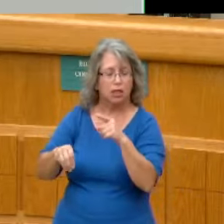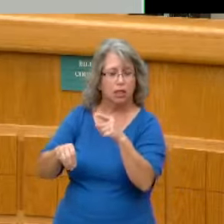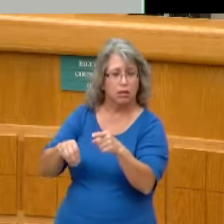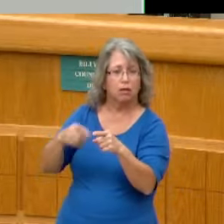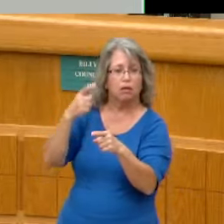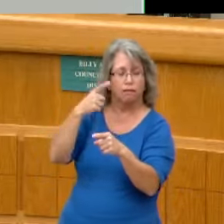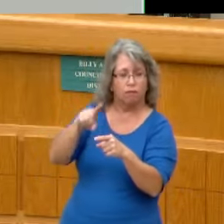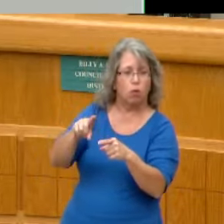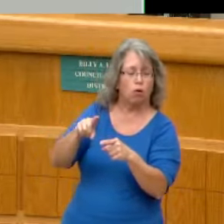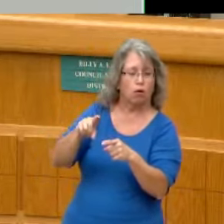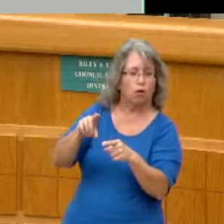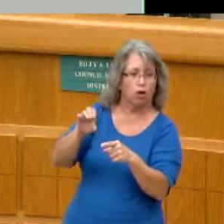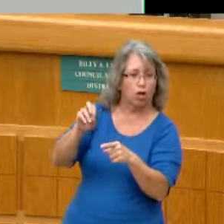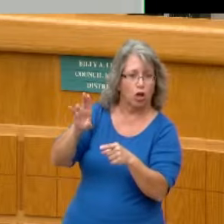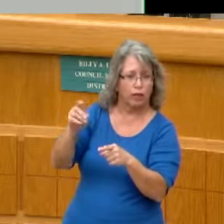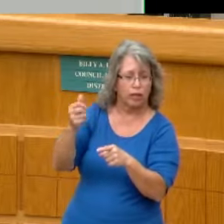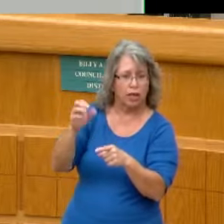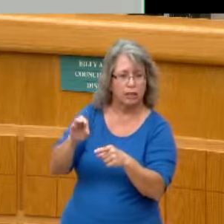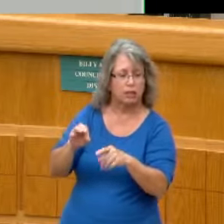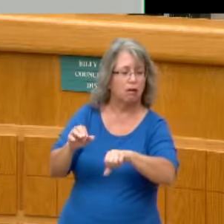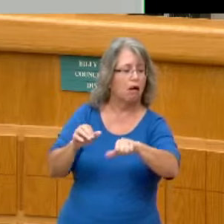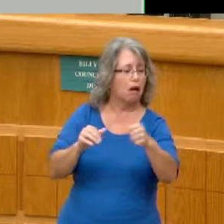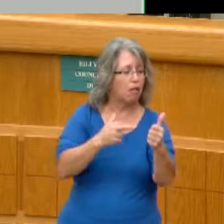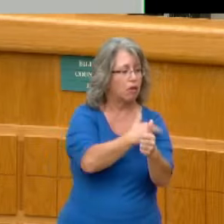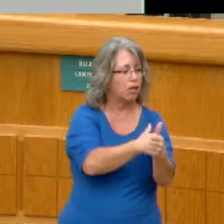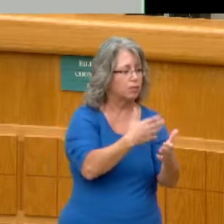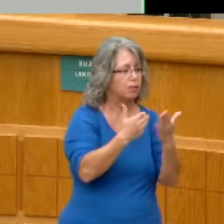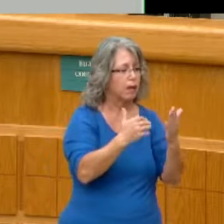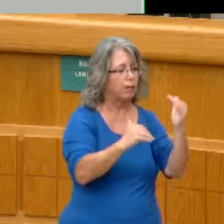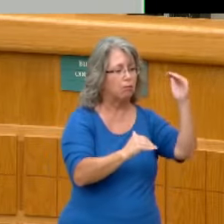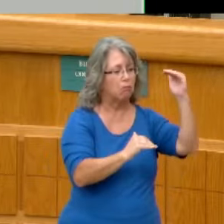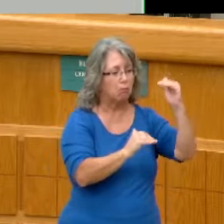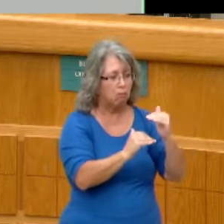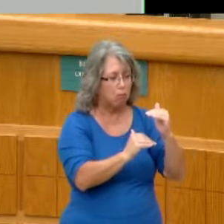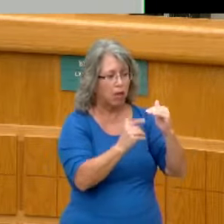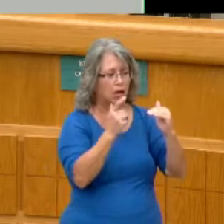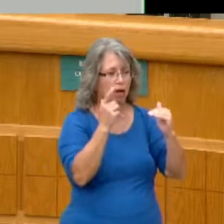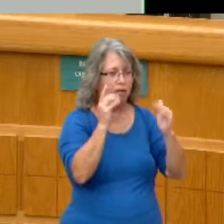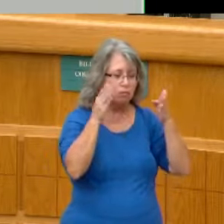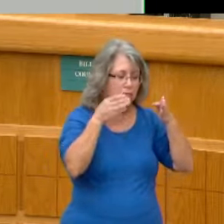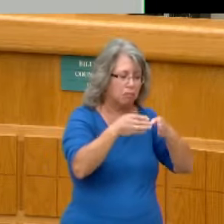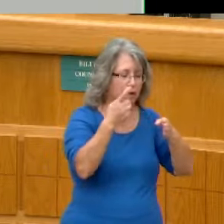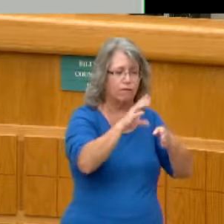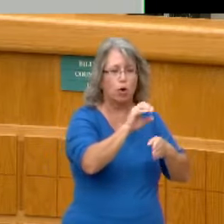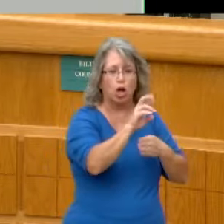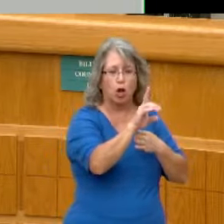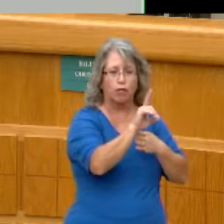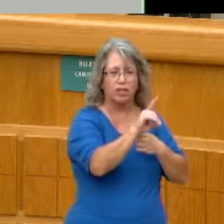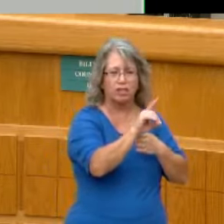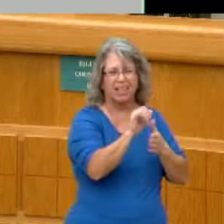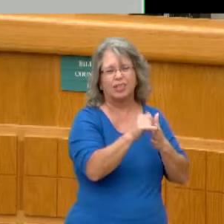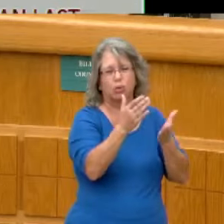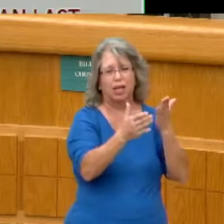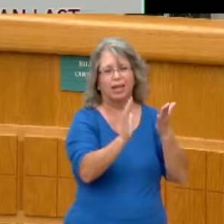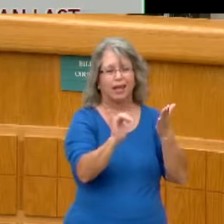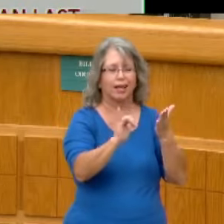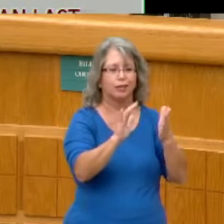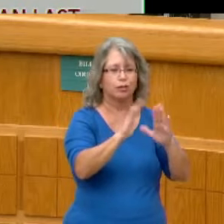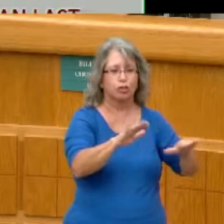have a lower proportion of their capacity devoted to COVID-19. That's probably our children's hospitals.